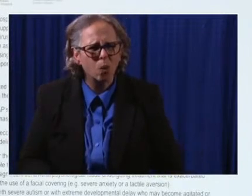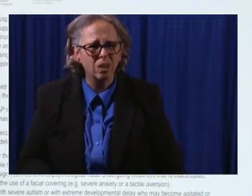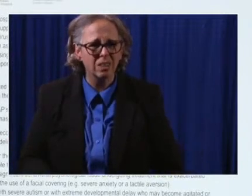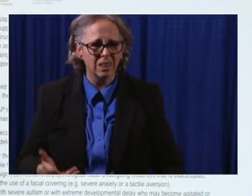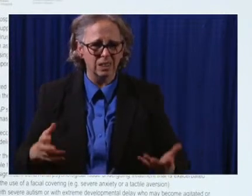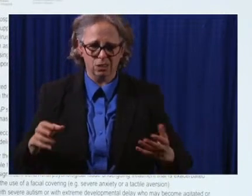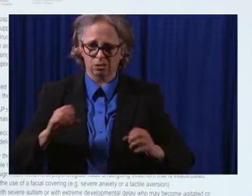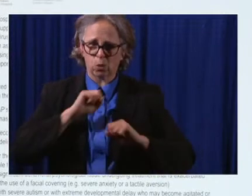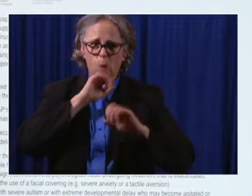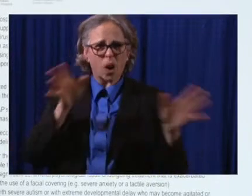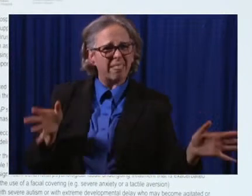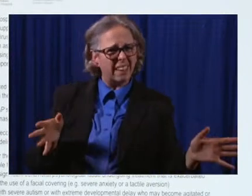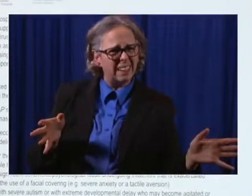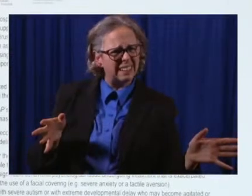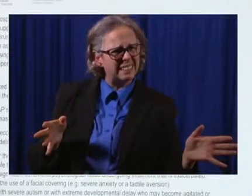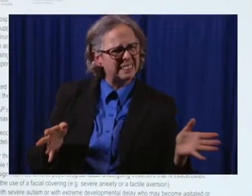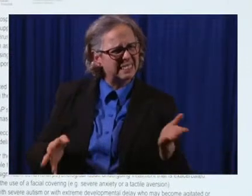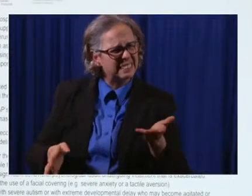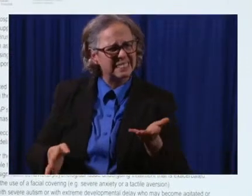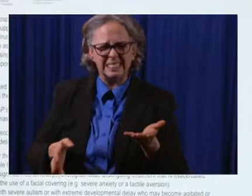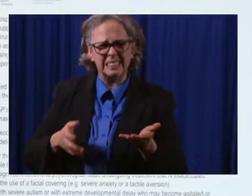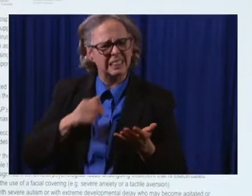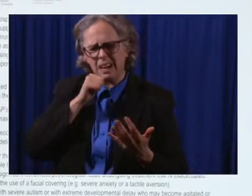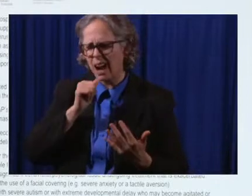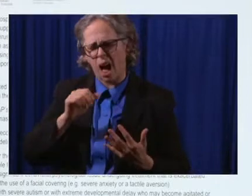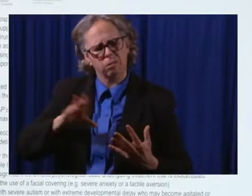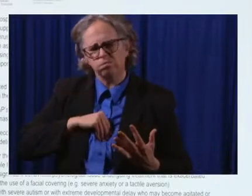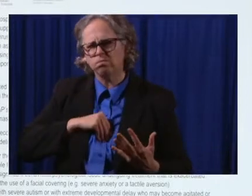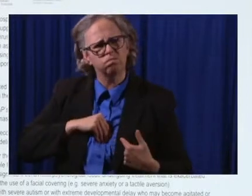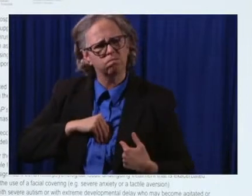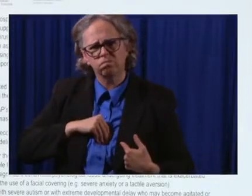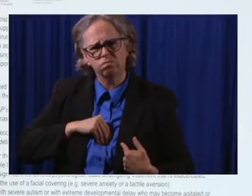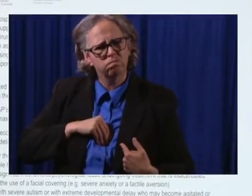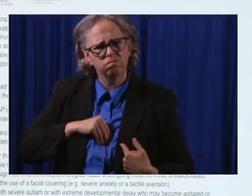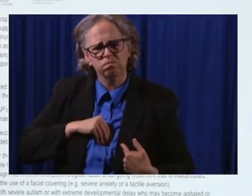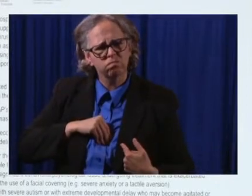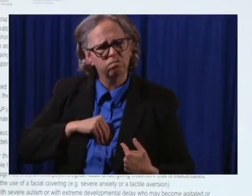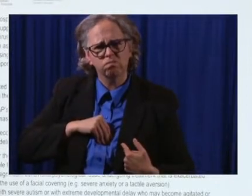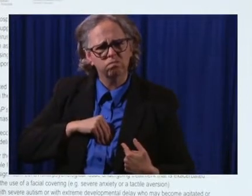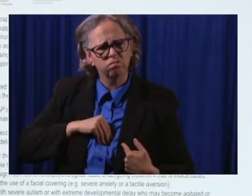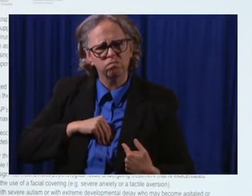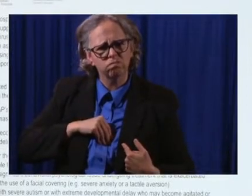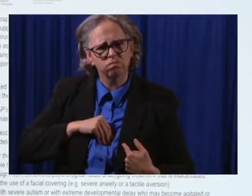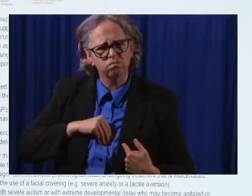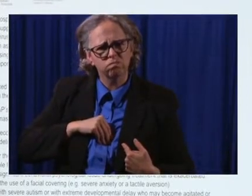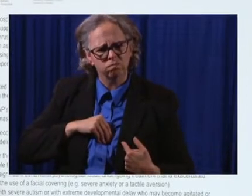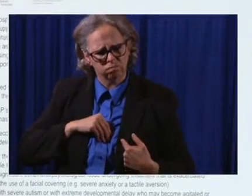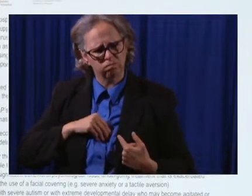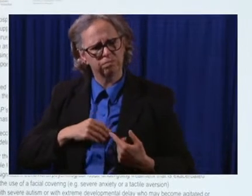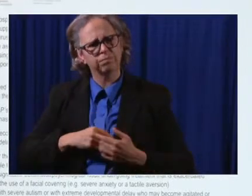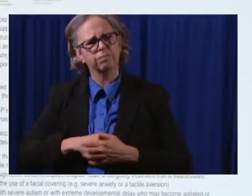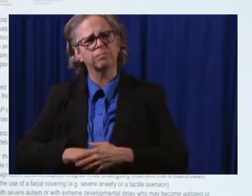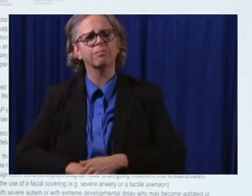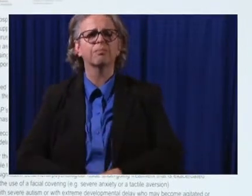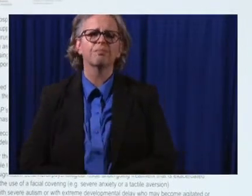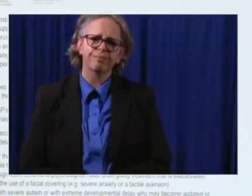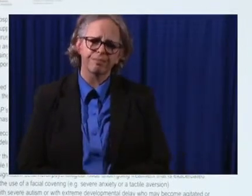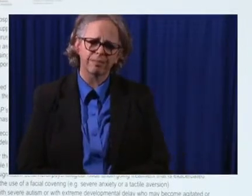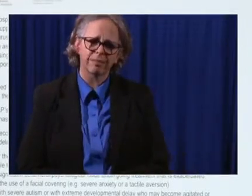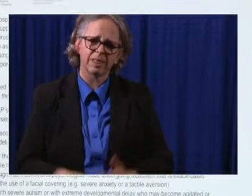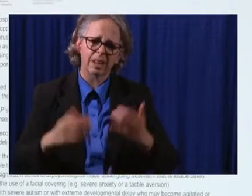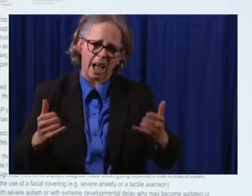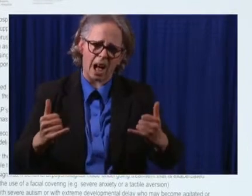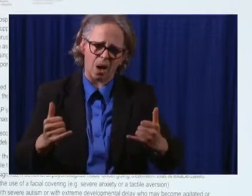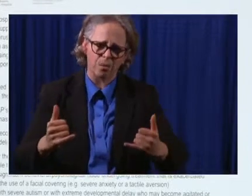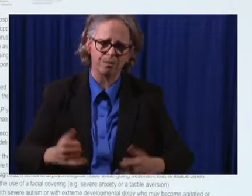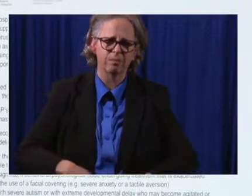is simply not an option. Eric, let's go to our data slides real